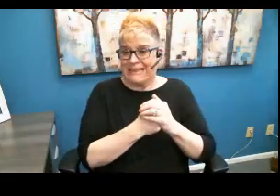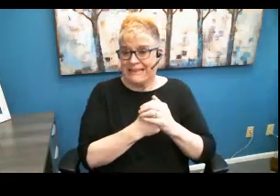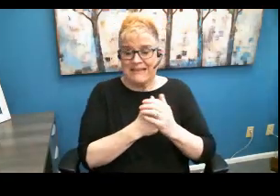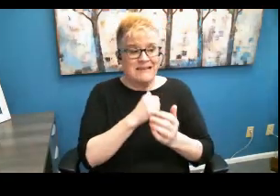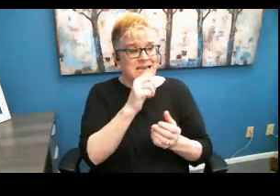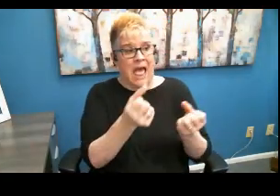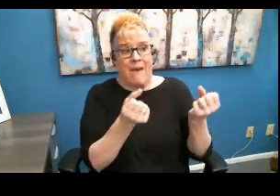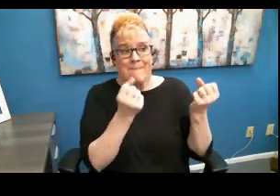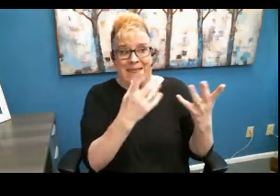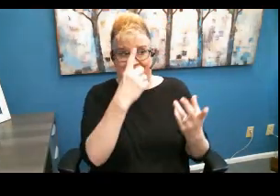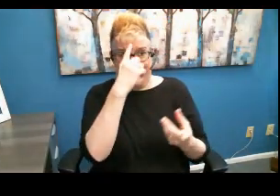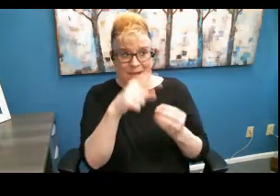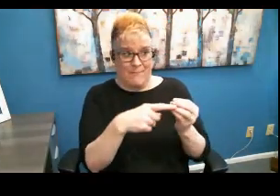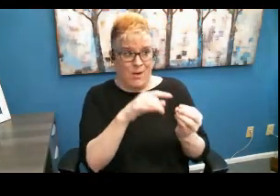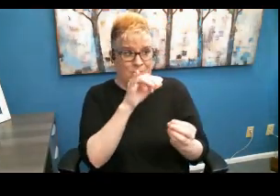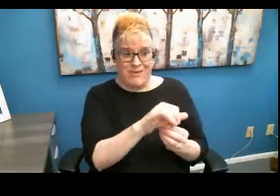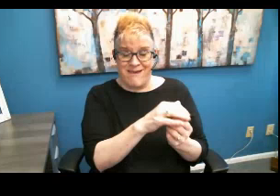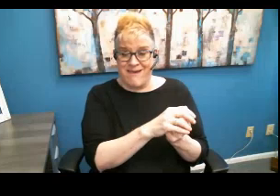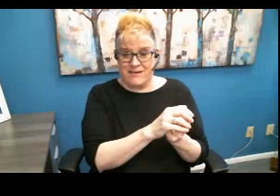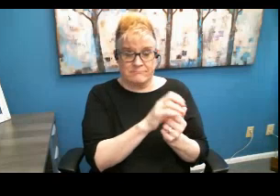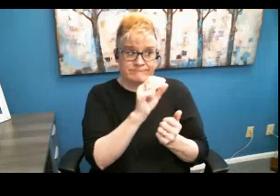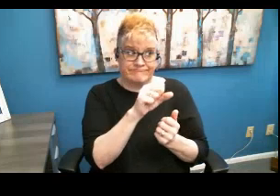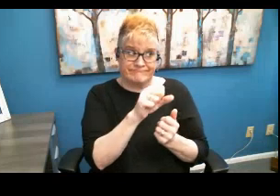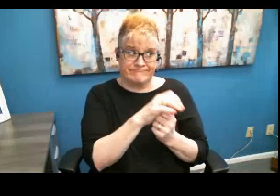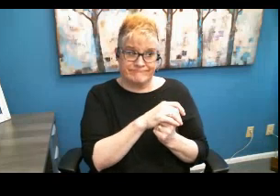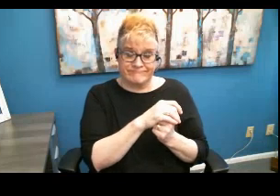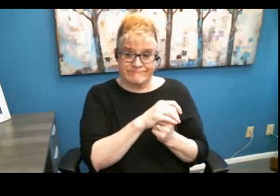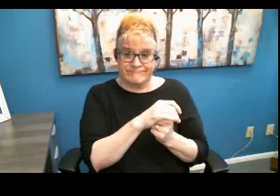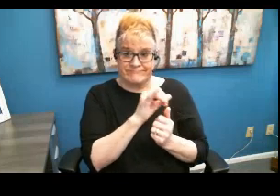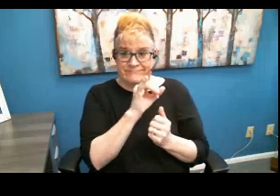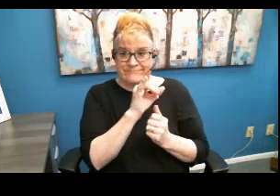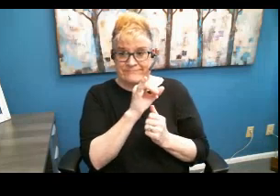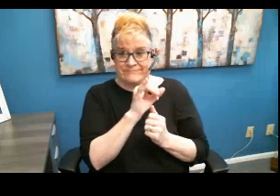think about. So yes, if the